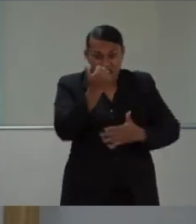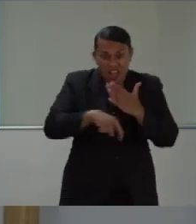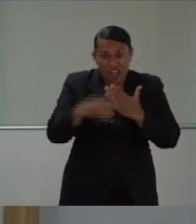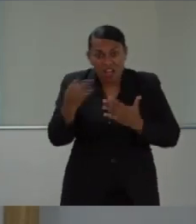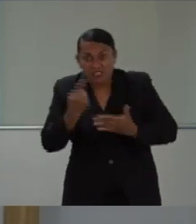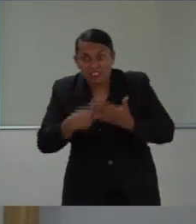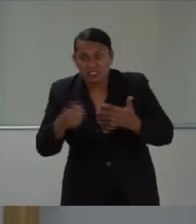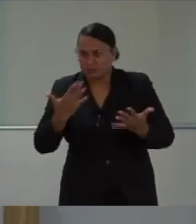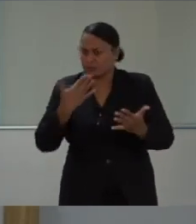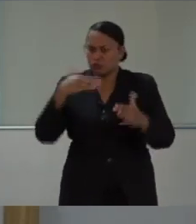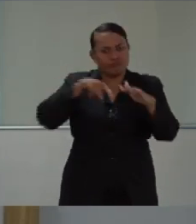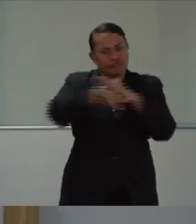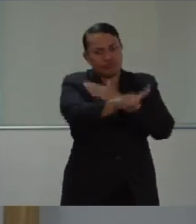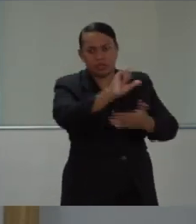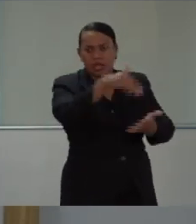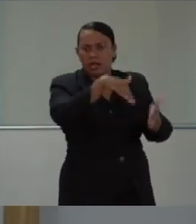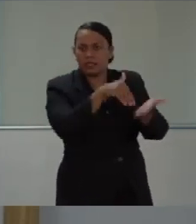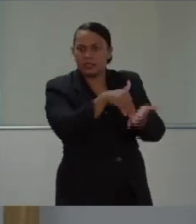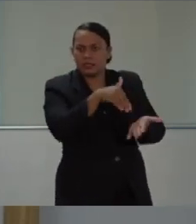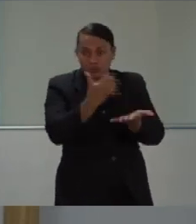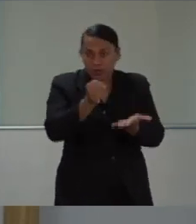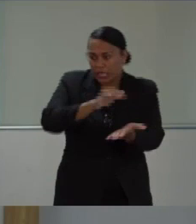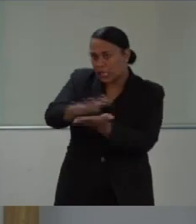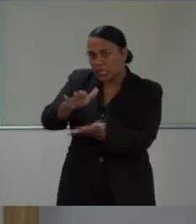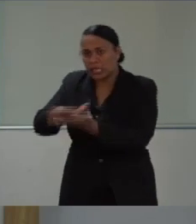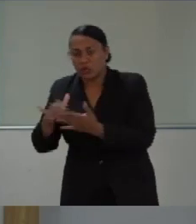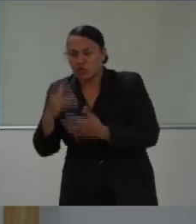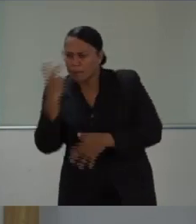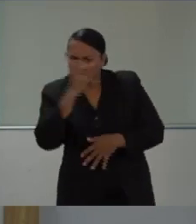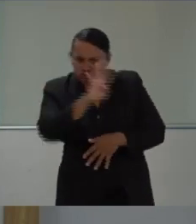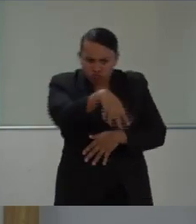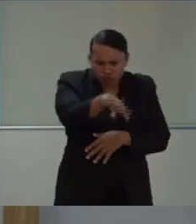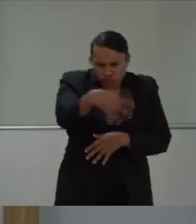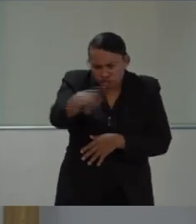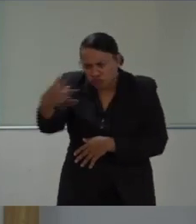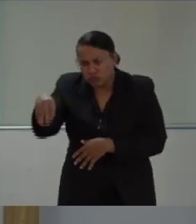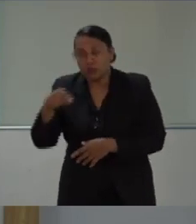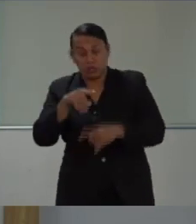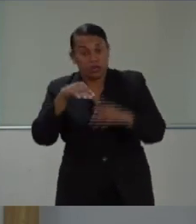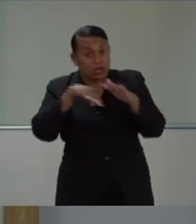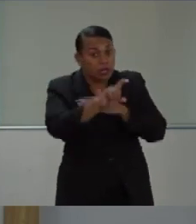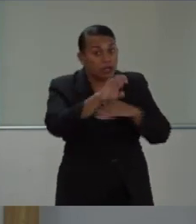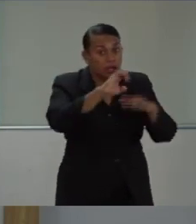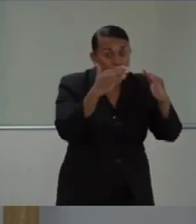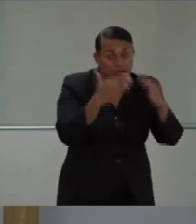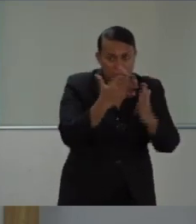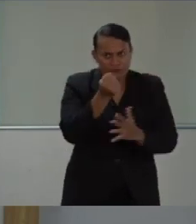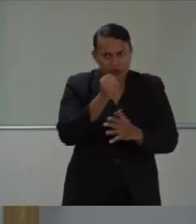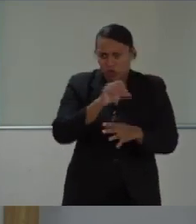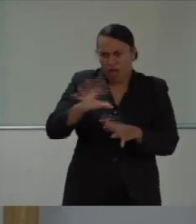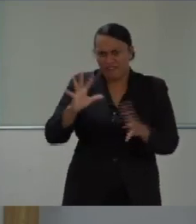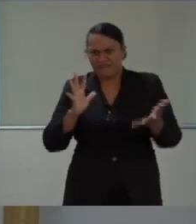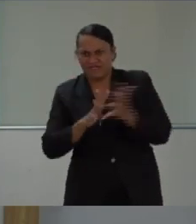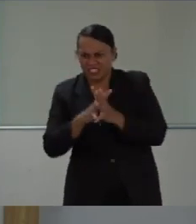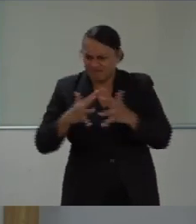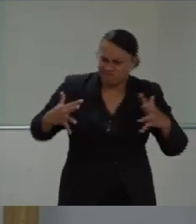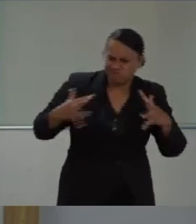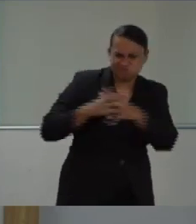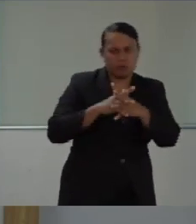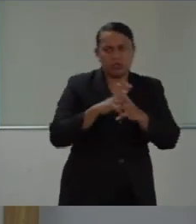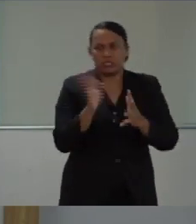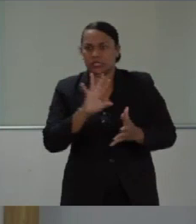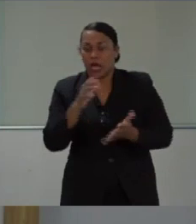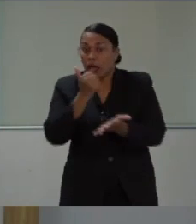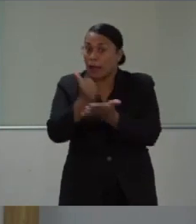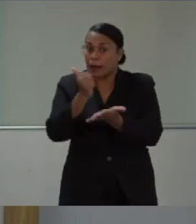be sanitized and regularly monitored to ensure that they are not filled beyond capacity. Through this